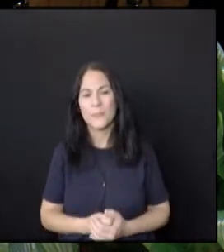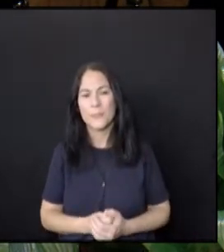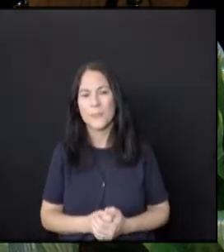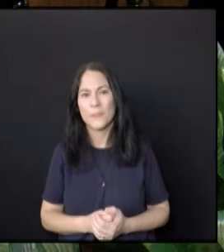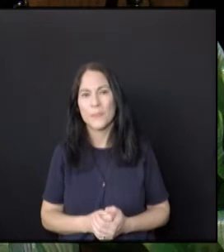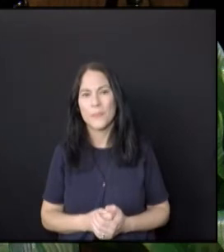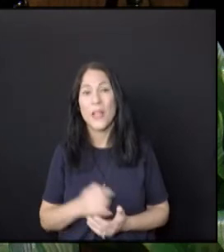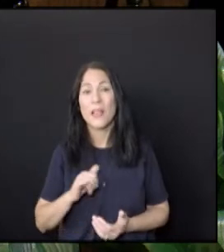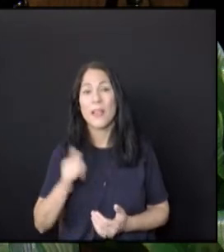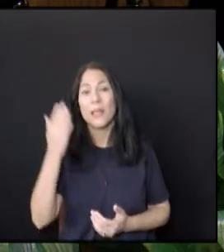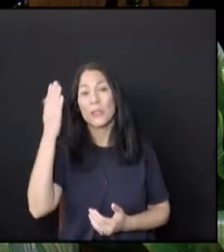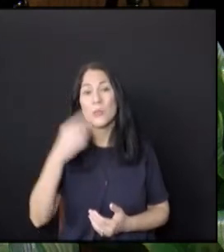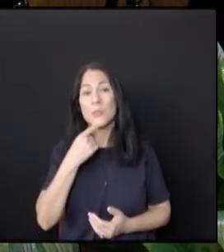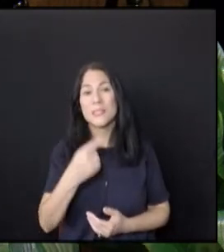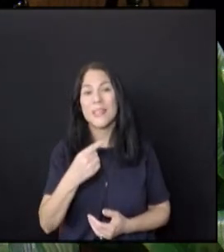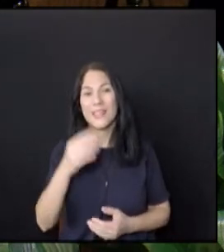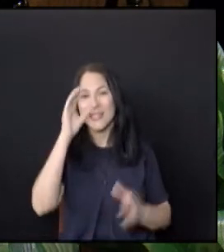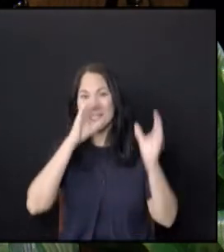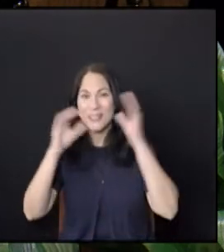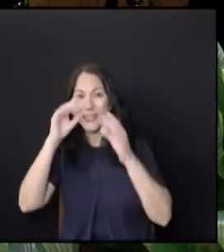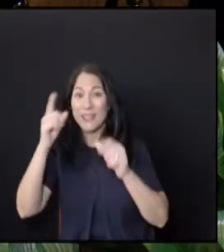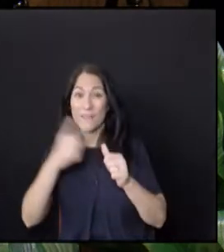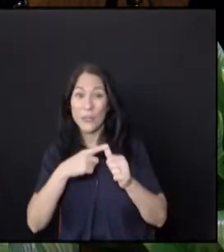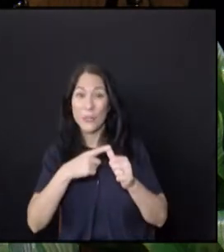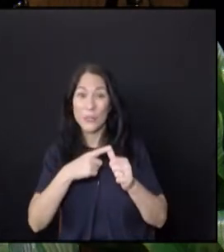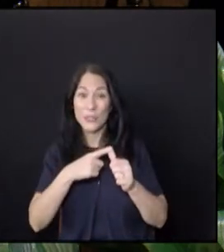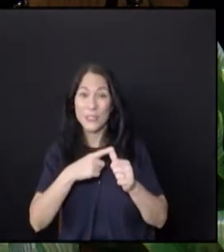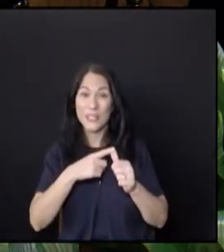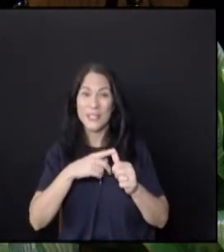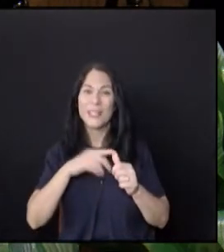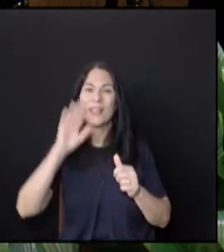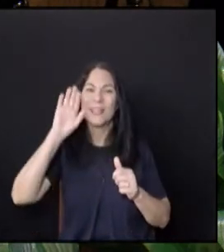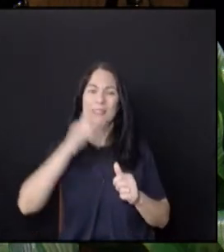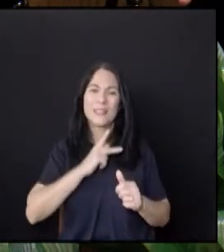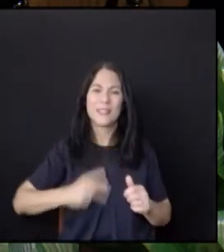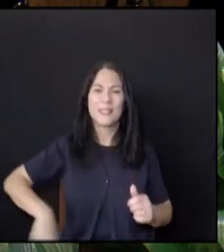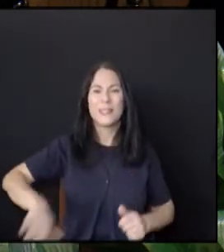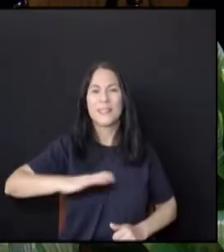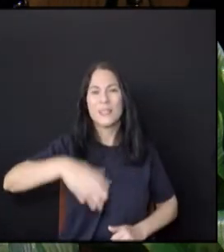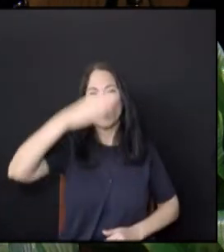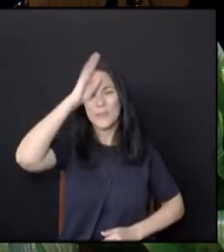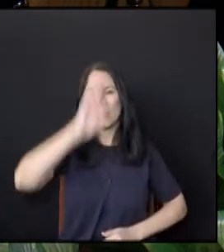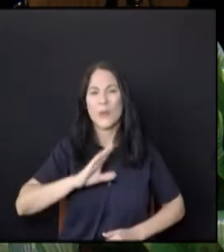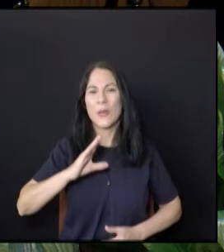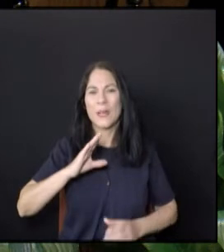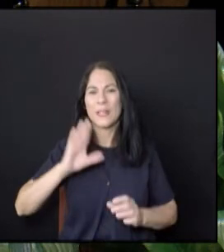As you said, seek first the kingdom of God and his righteousness, and